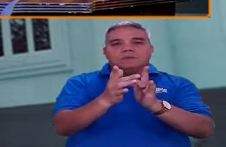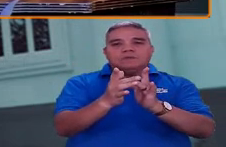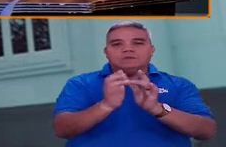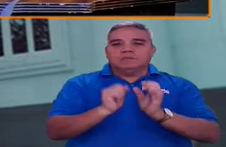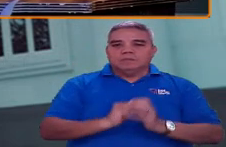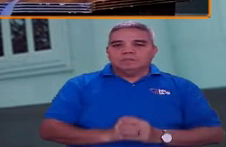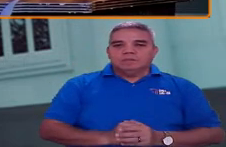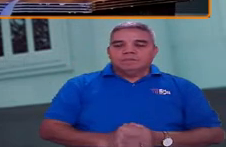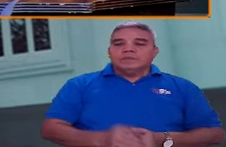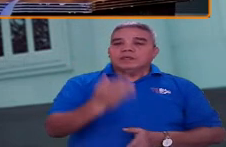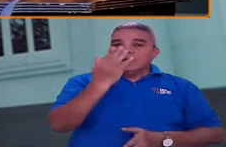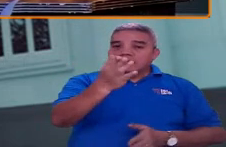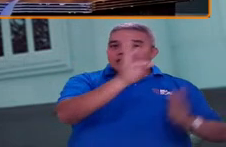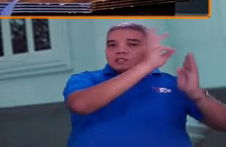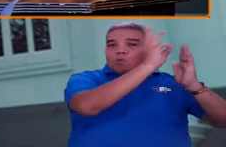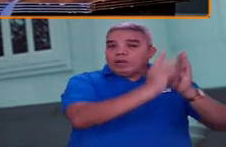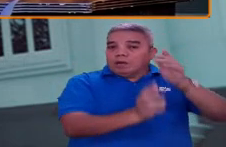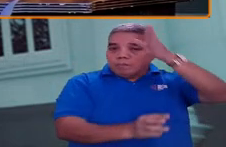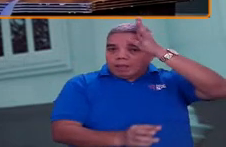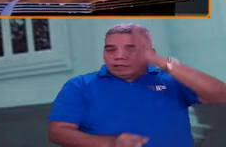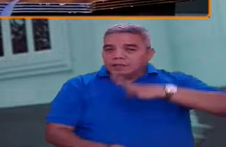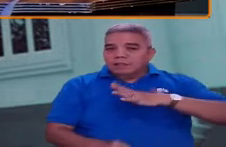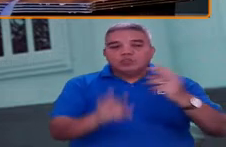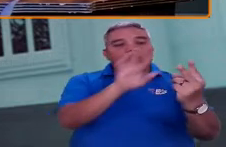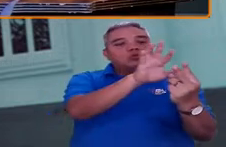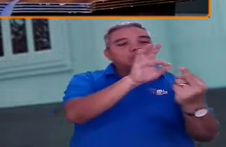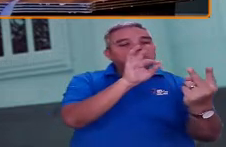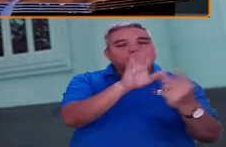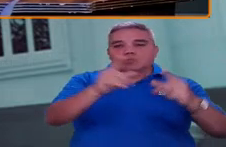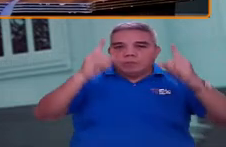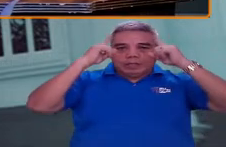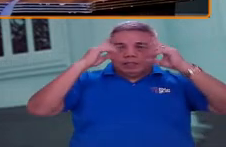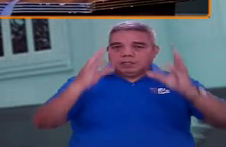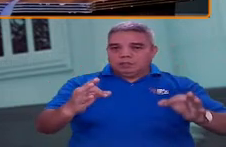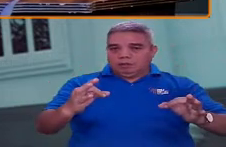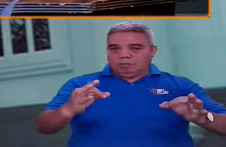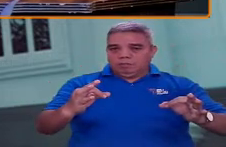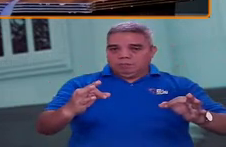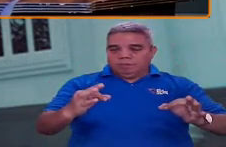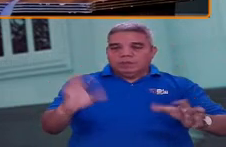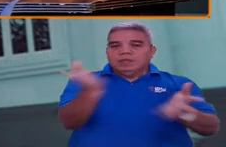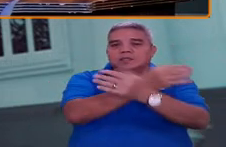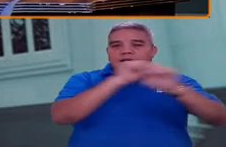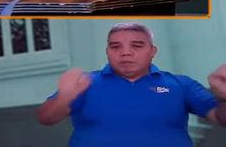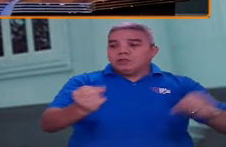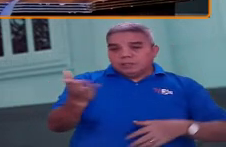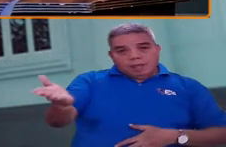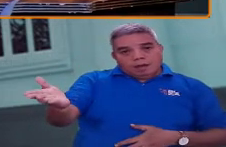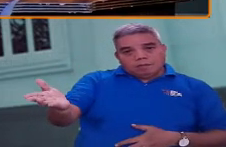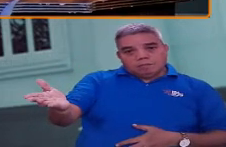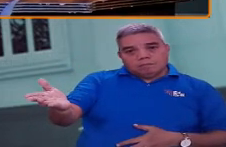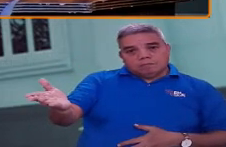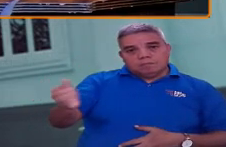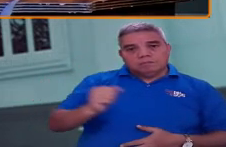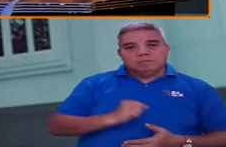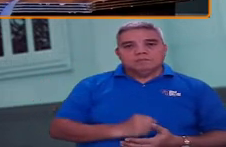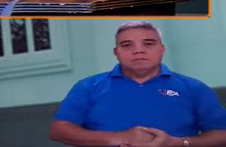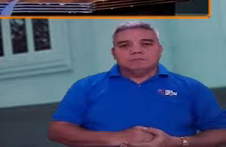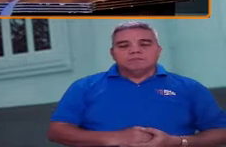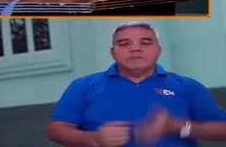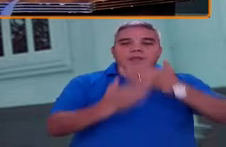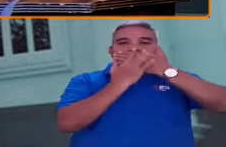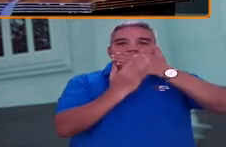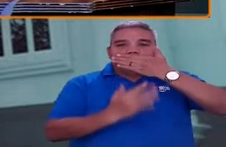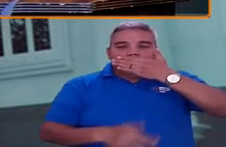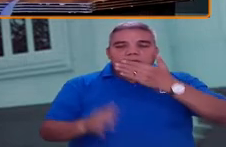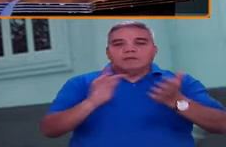It is the will of man to choose, to make a decision. salvation is there. The